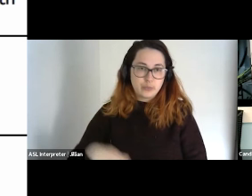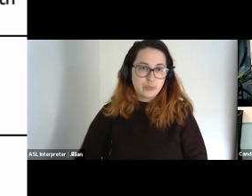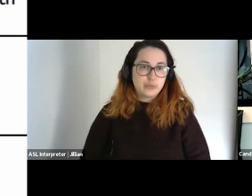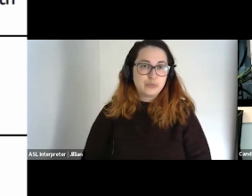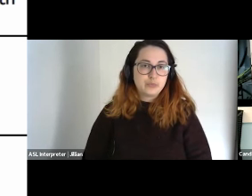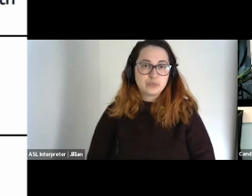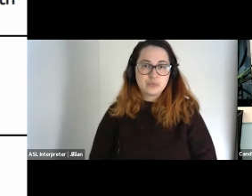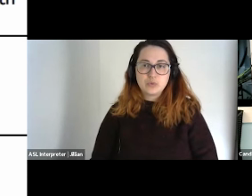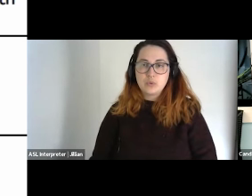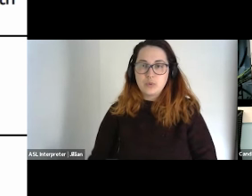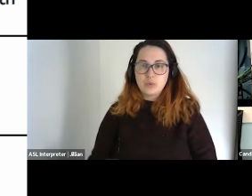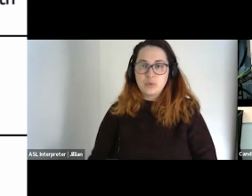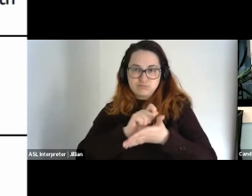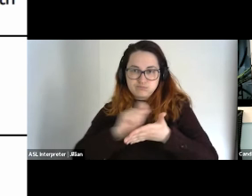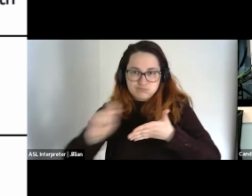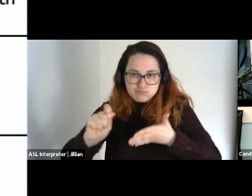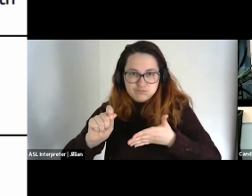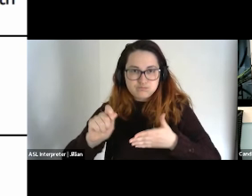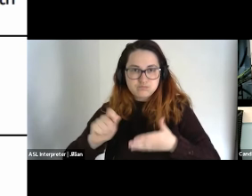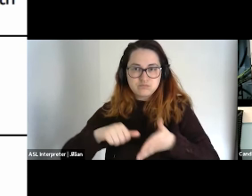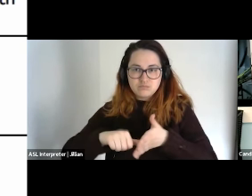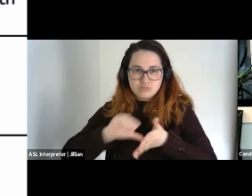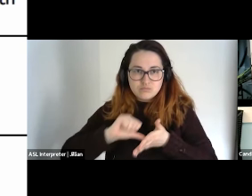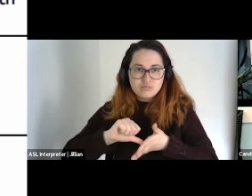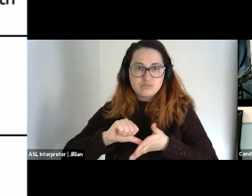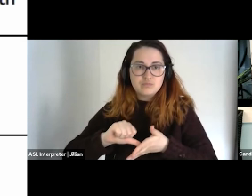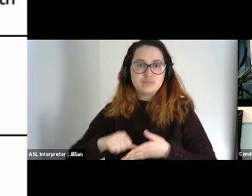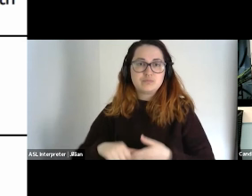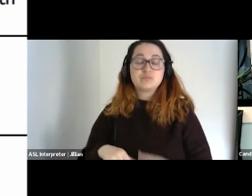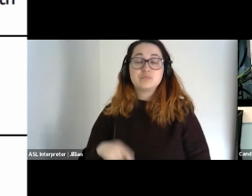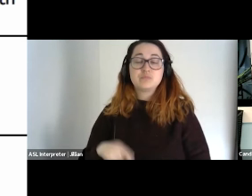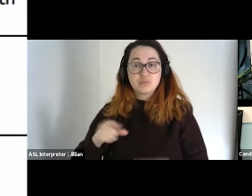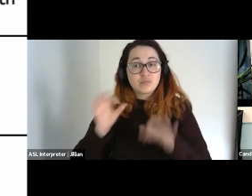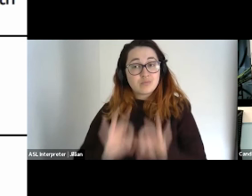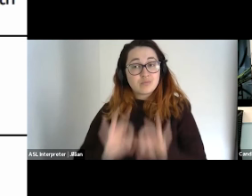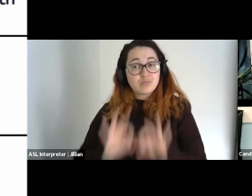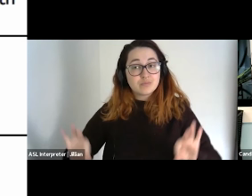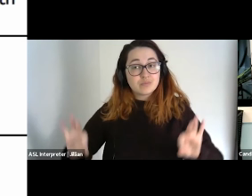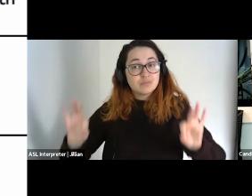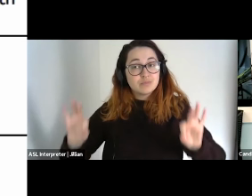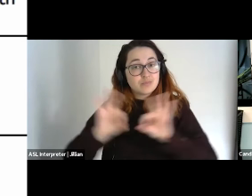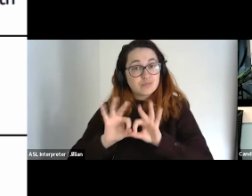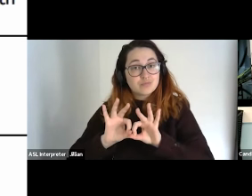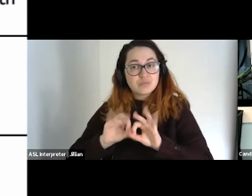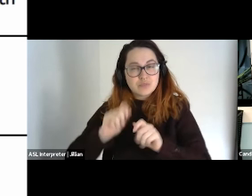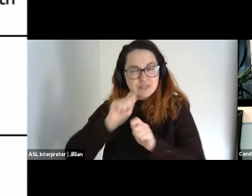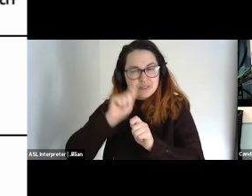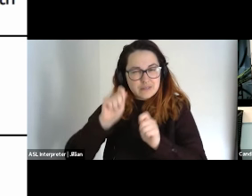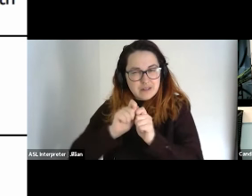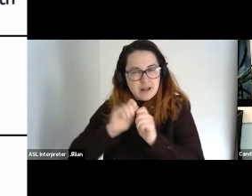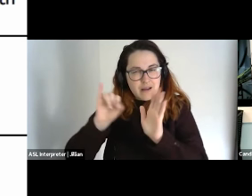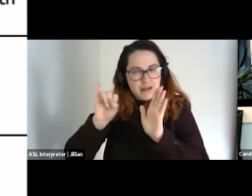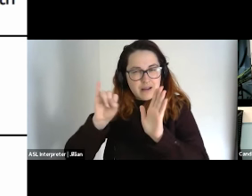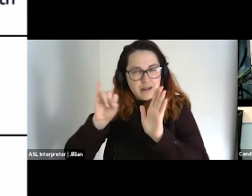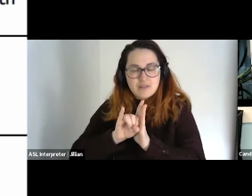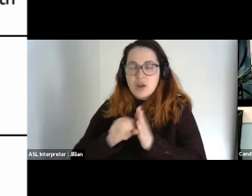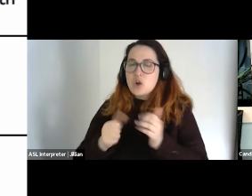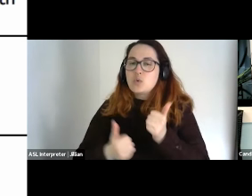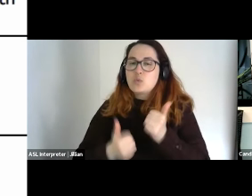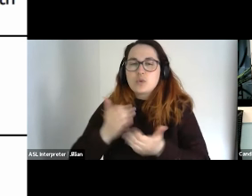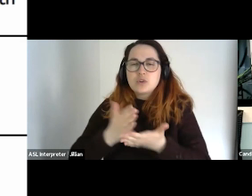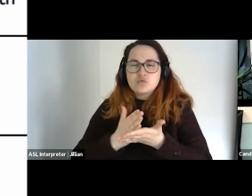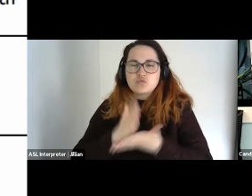highlighted the rights before, because I think it's really important to specifically identify what rights are being ignored so we